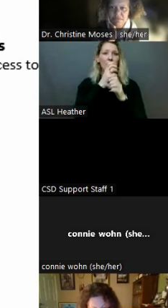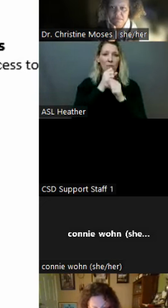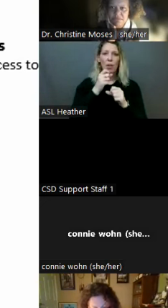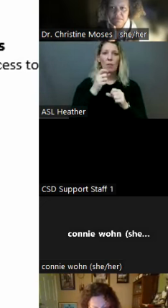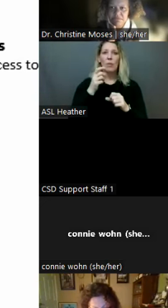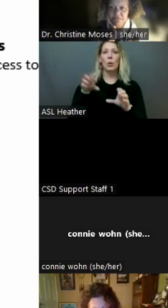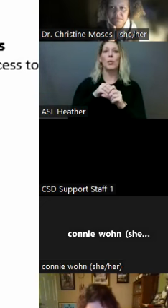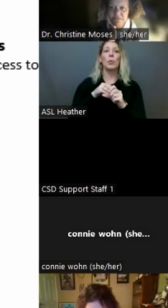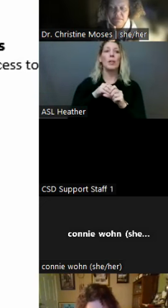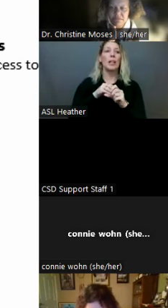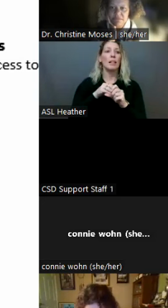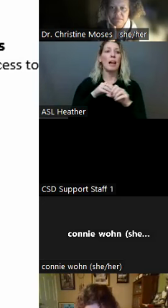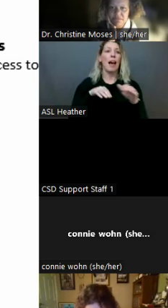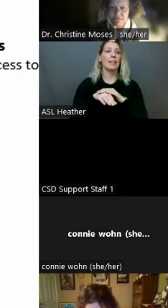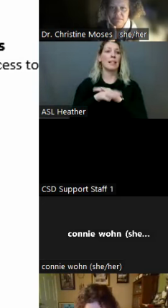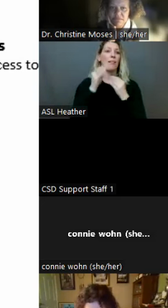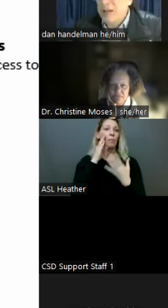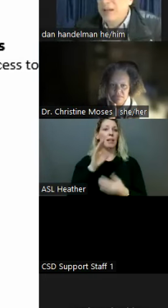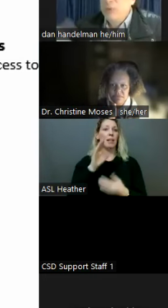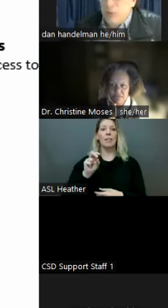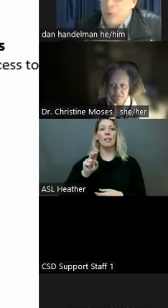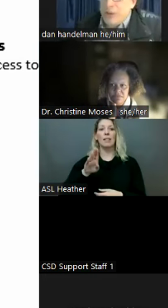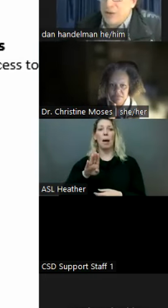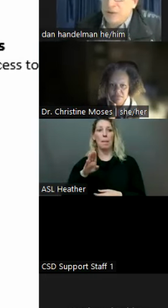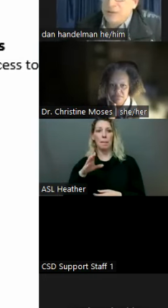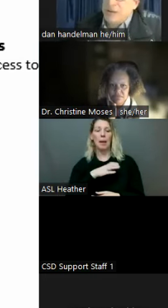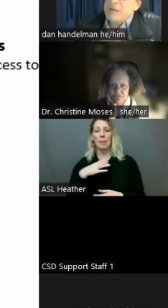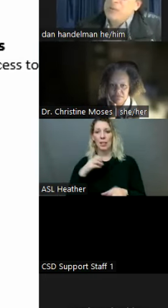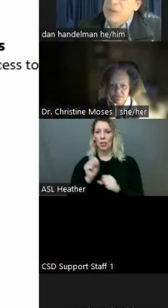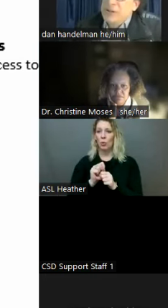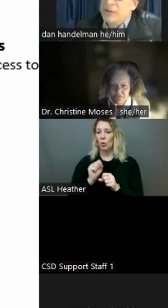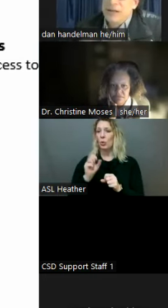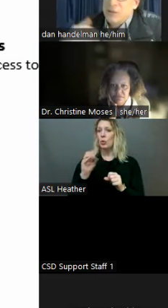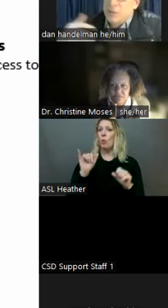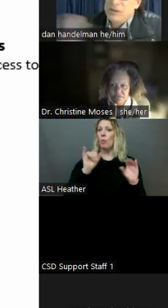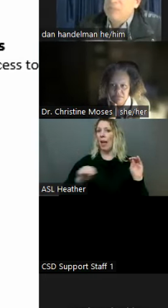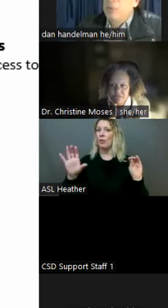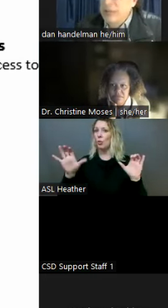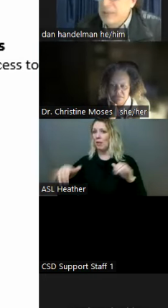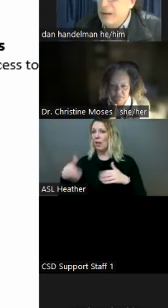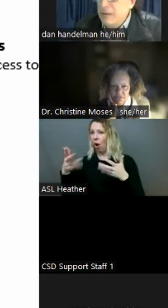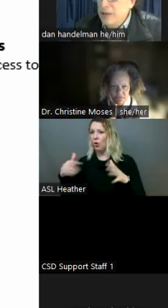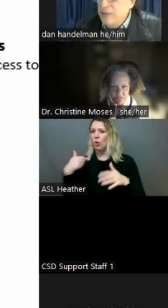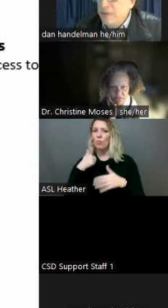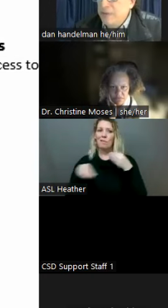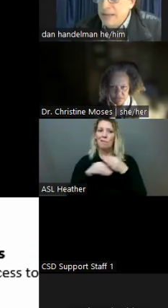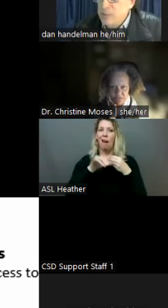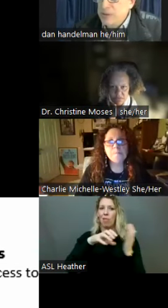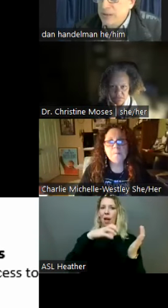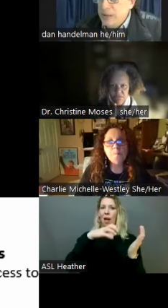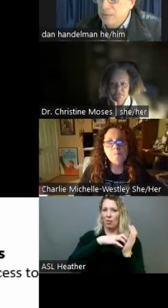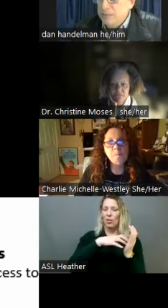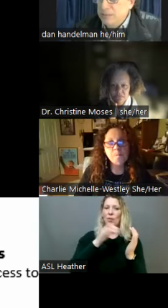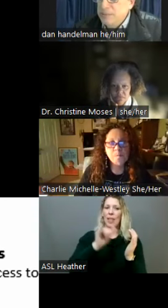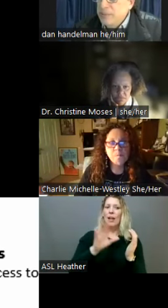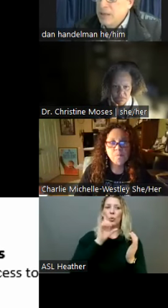other words, instead of putting it here in our outline, knowing the other subcommittee was doing this already, we just put this paragraph in here to flag that that's where